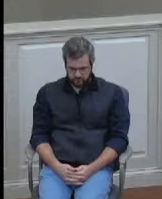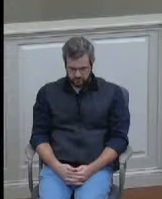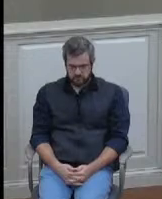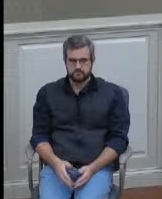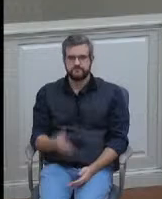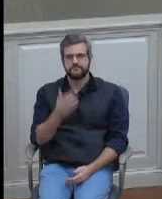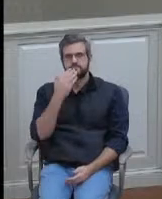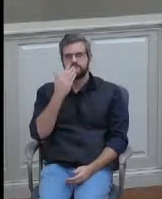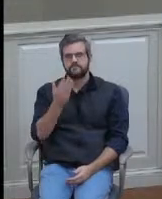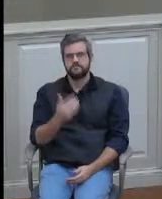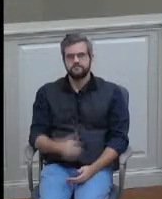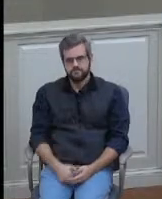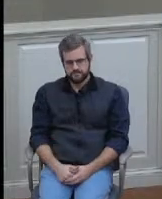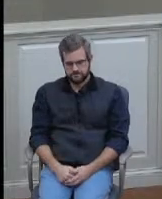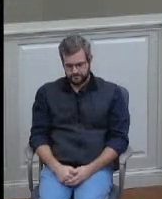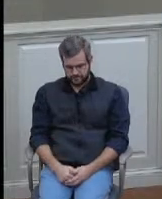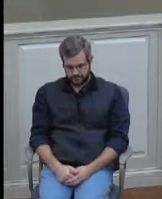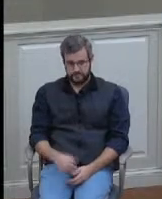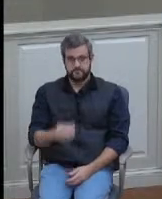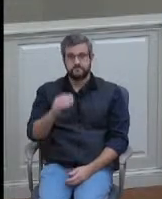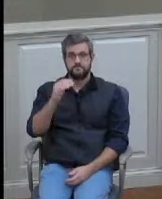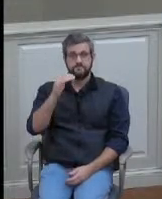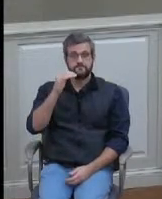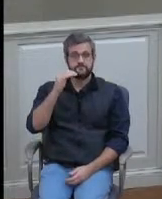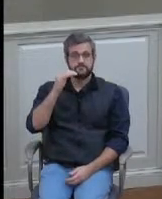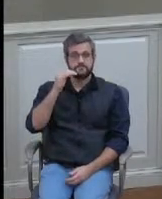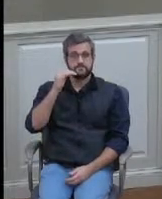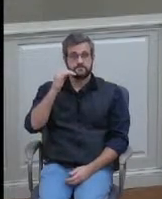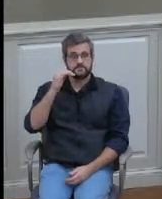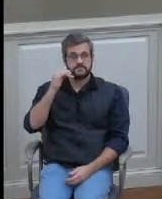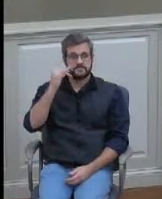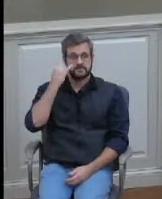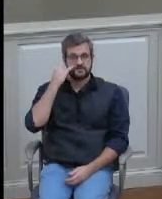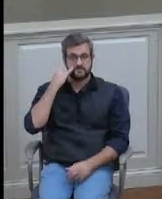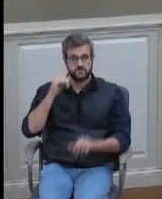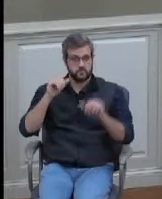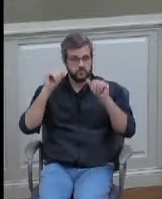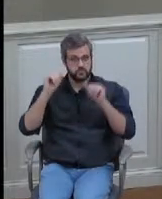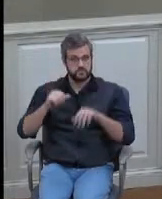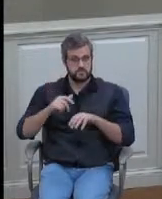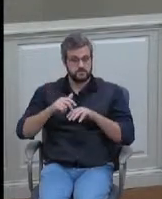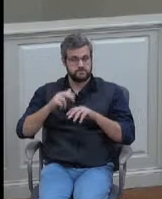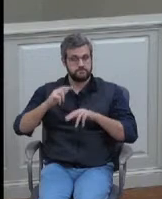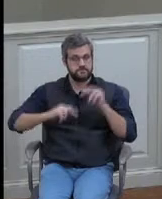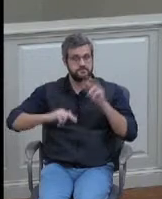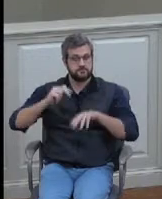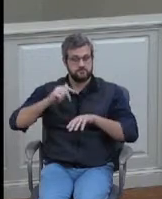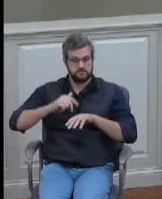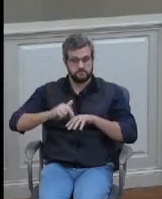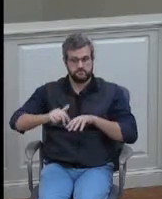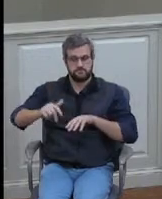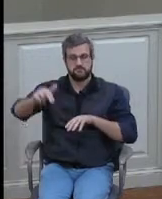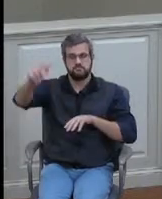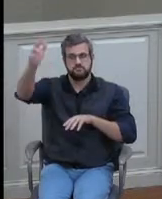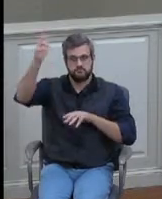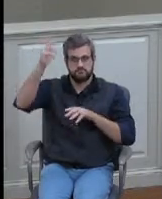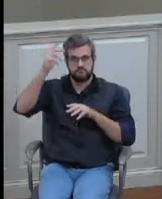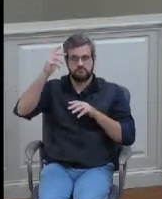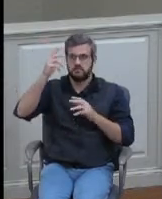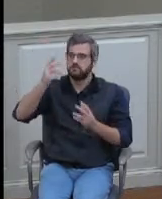Thank you. If tears could build a stairway and memories a